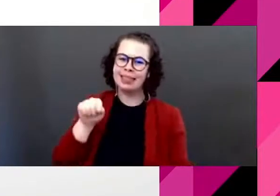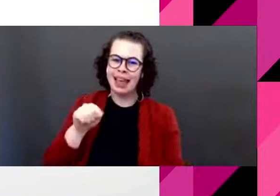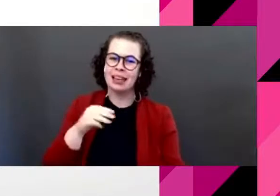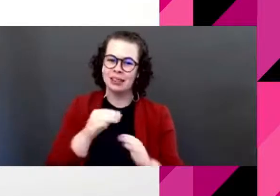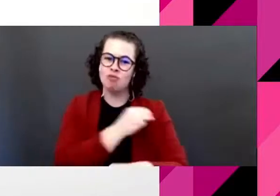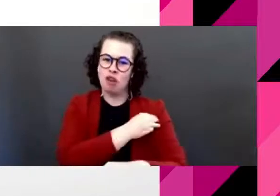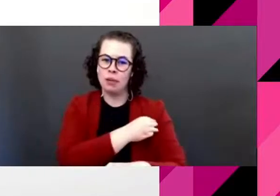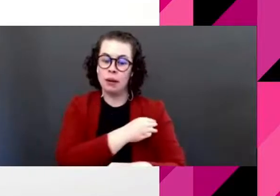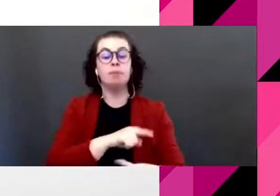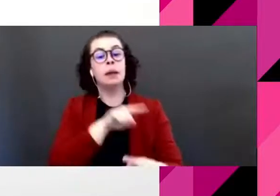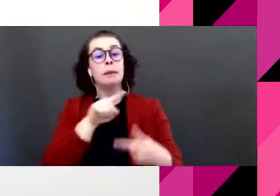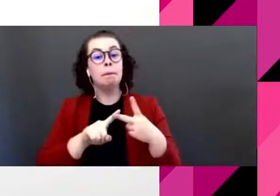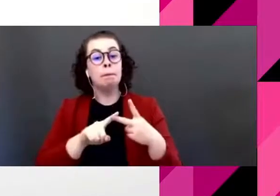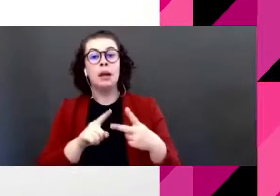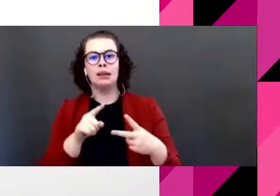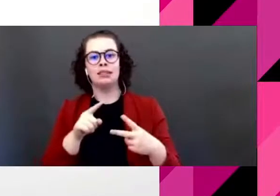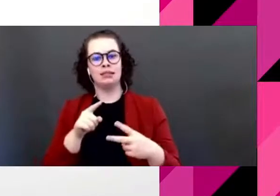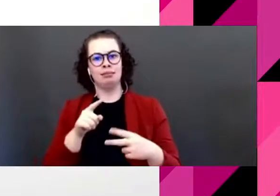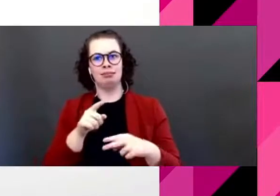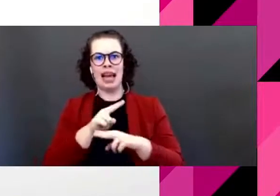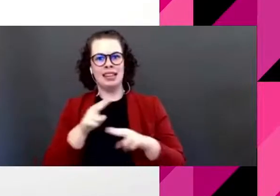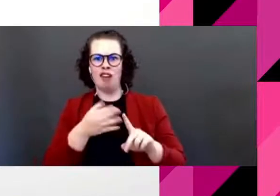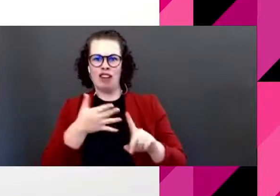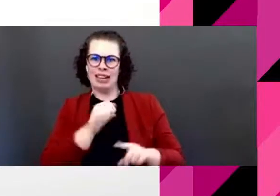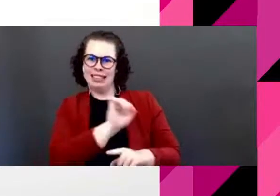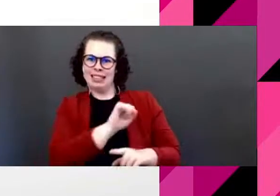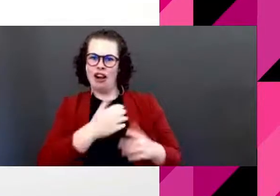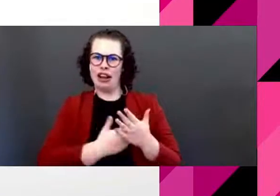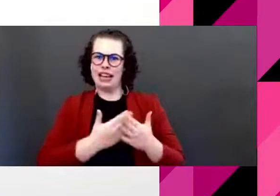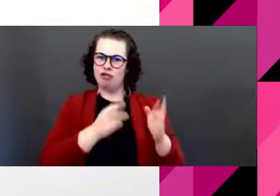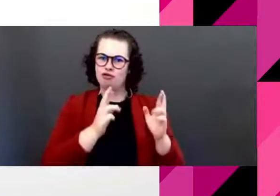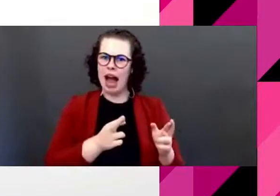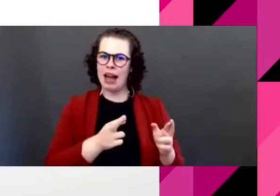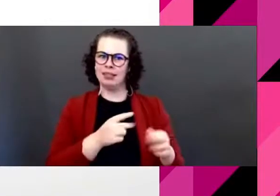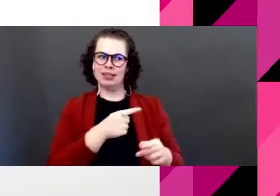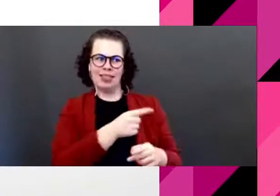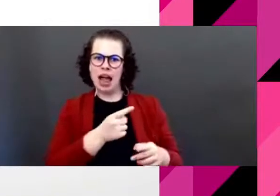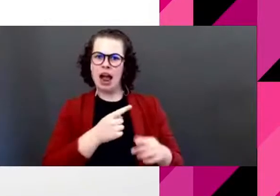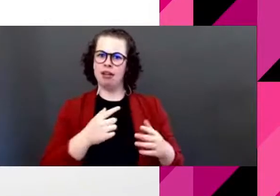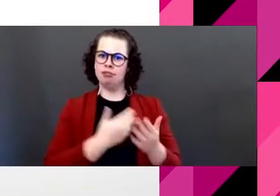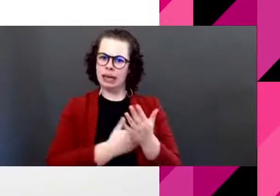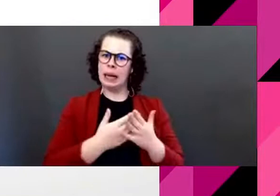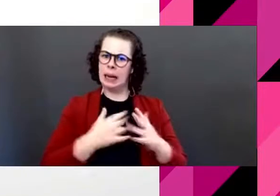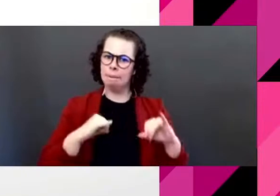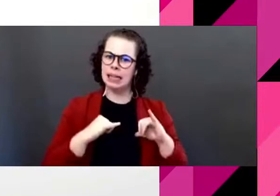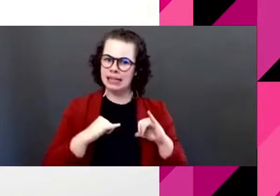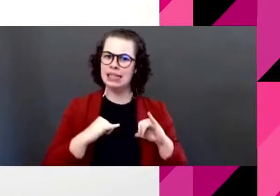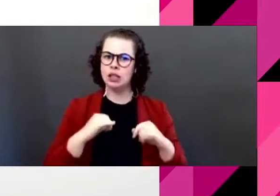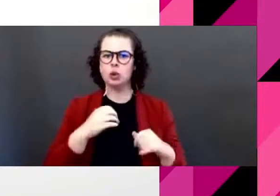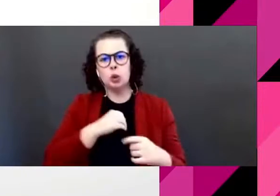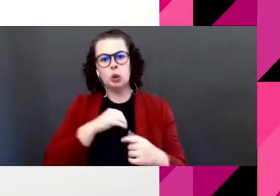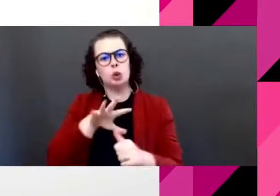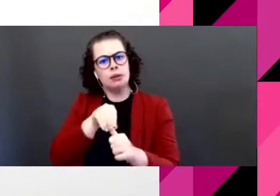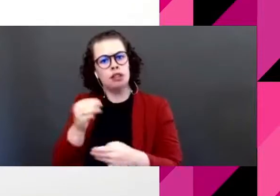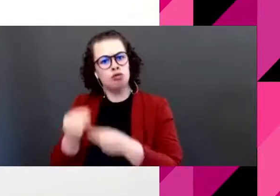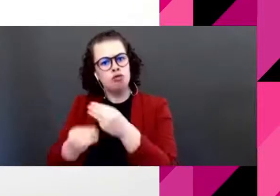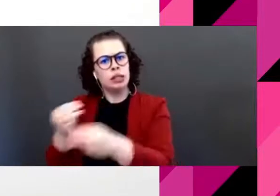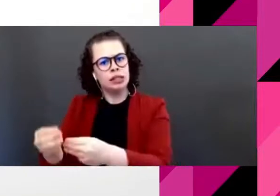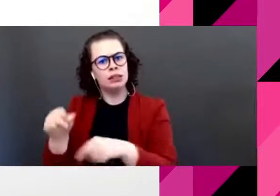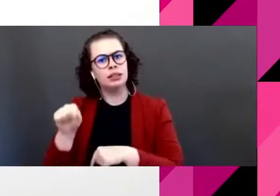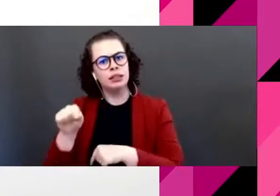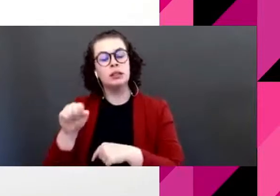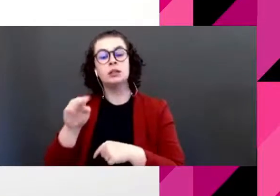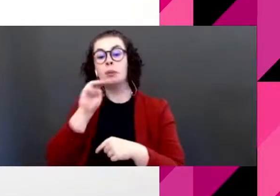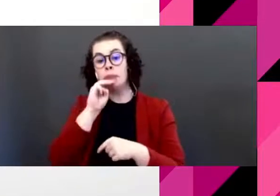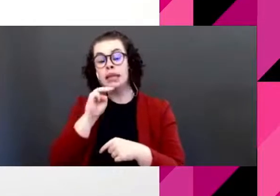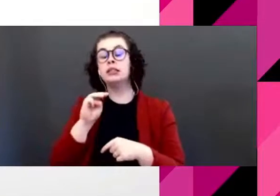of recognition of legal capacity, and as a diversion to special processes in which persons with disabilities